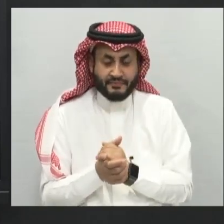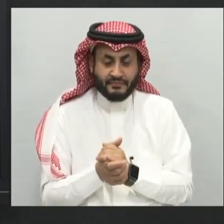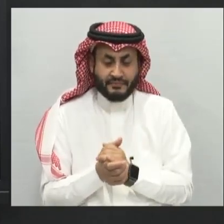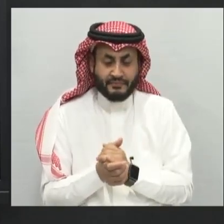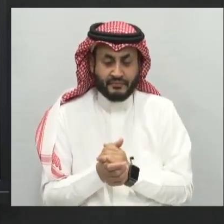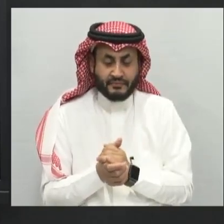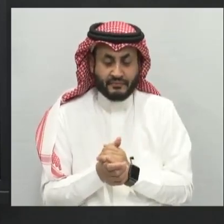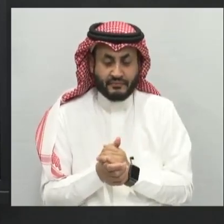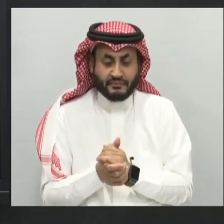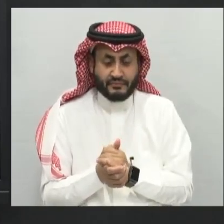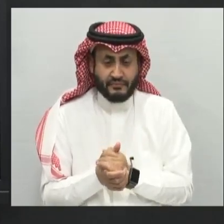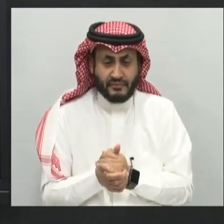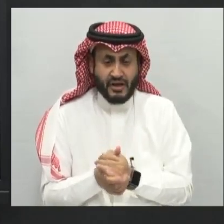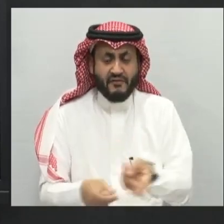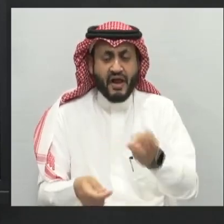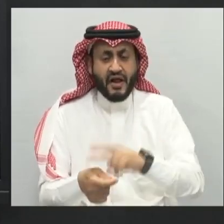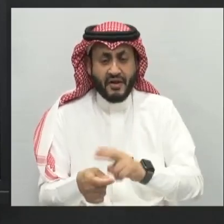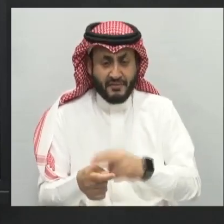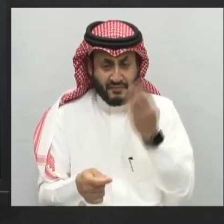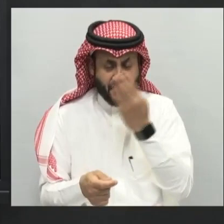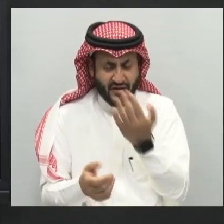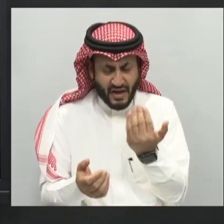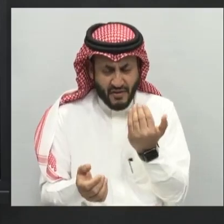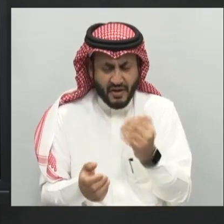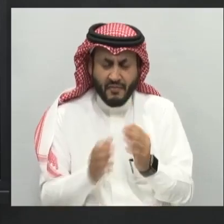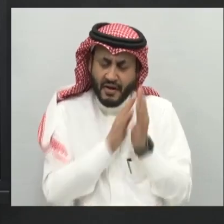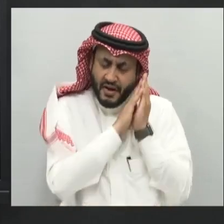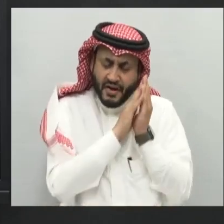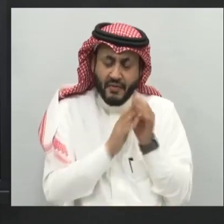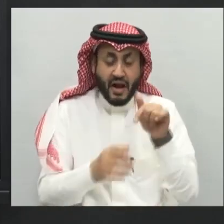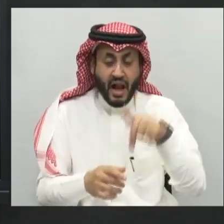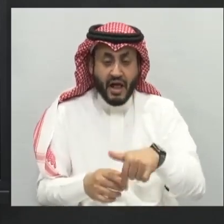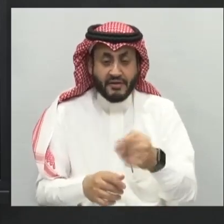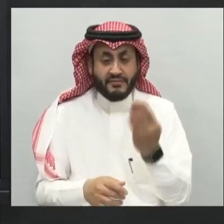that I need to read every day before I go to sleep, right?